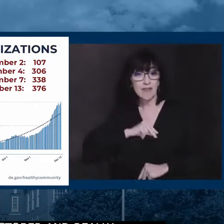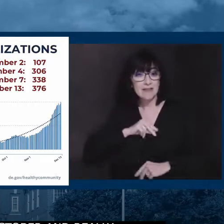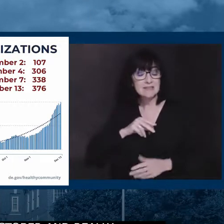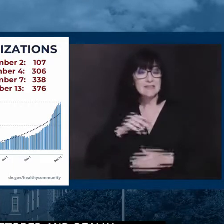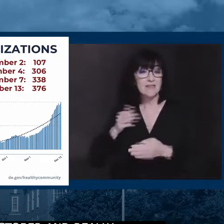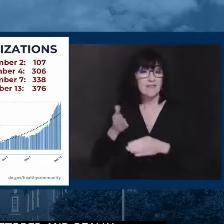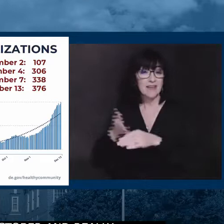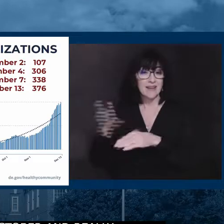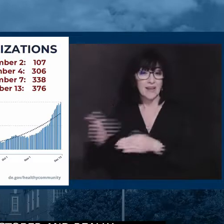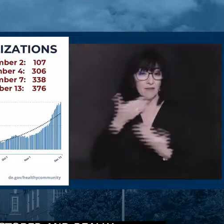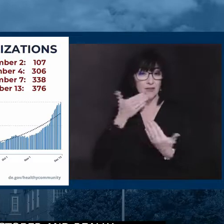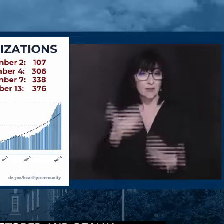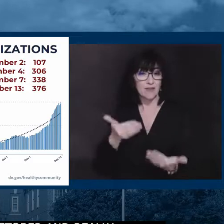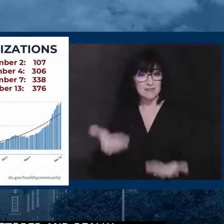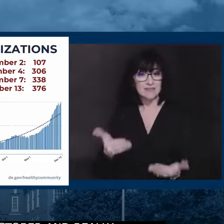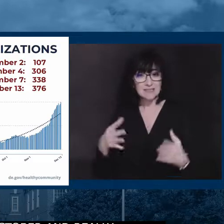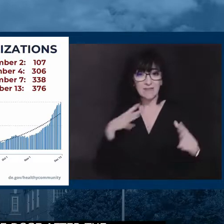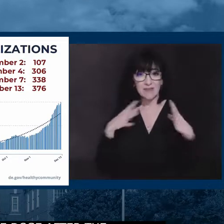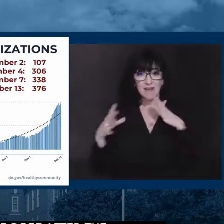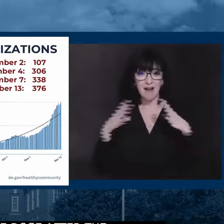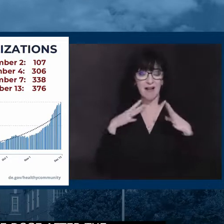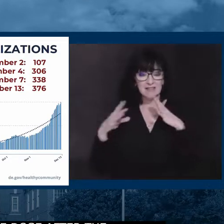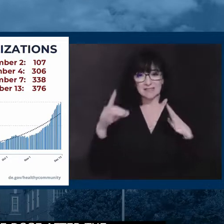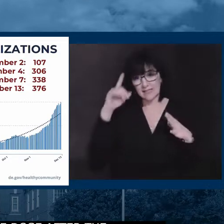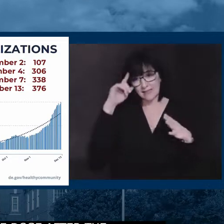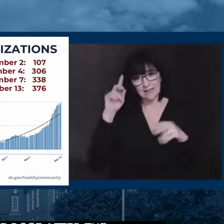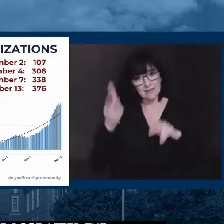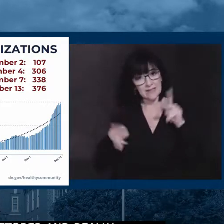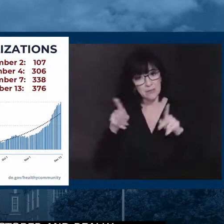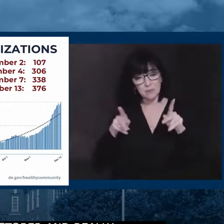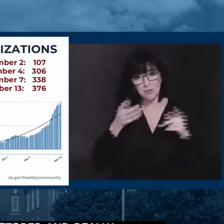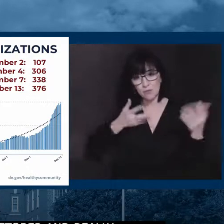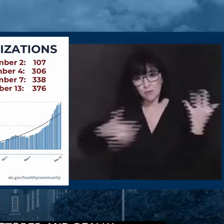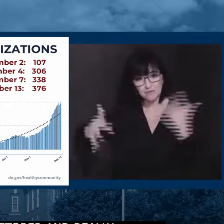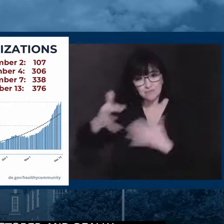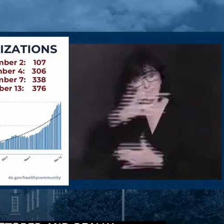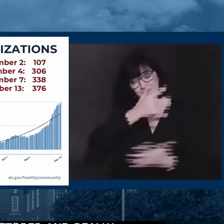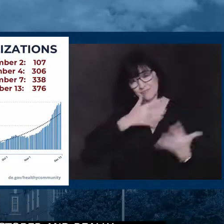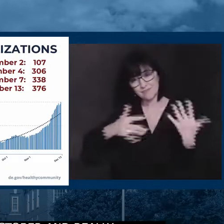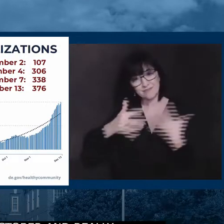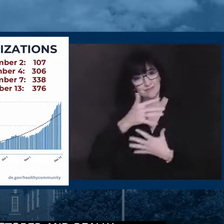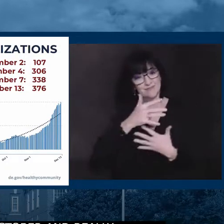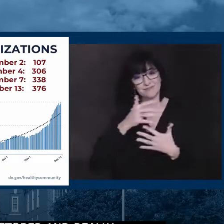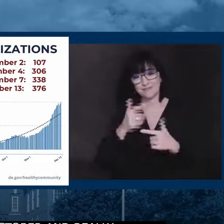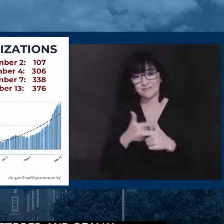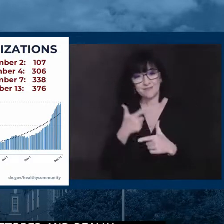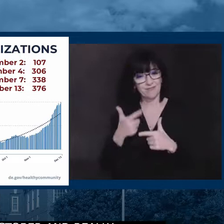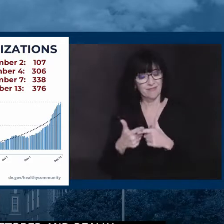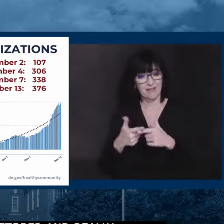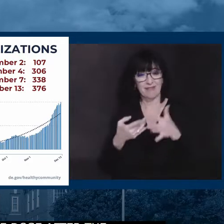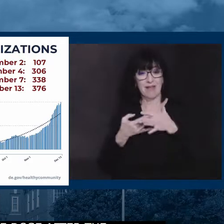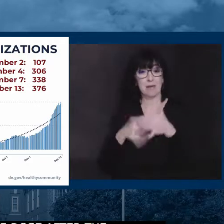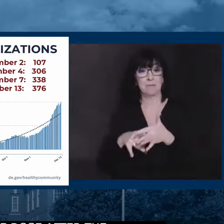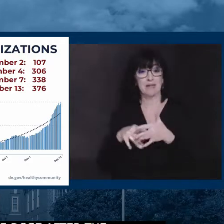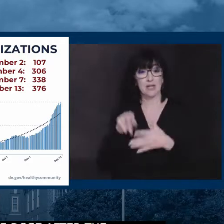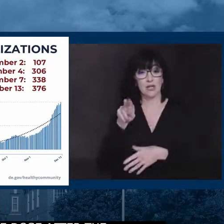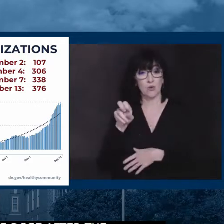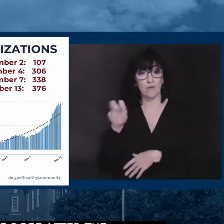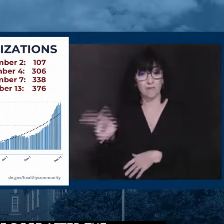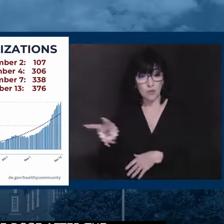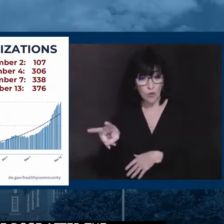up in hospitalizations. We went from just over 100 the beginning of November to